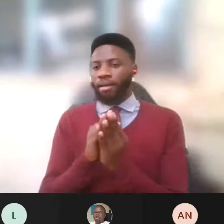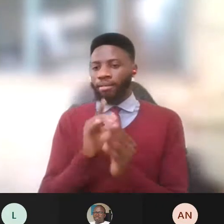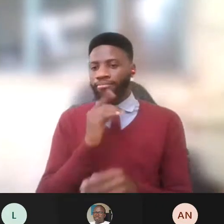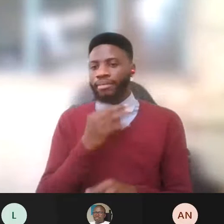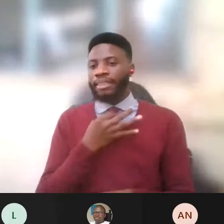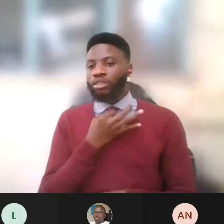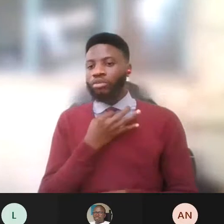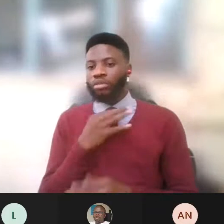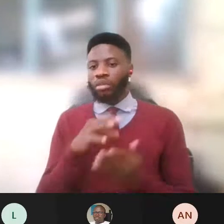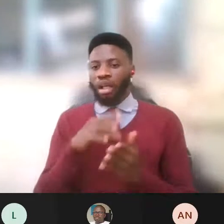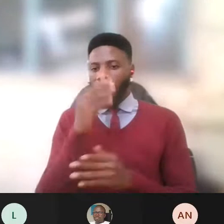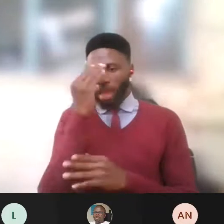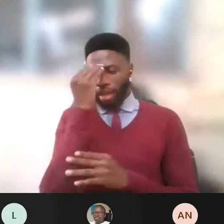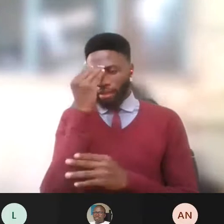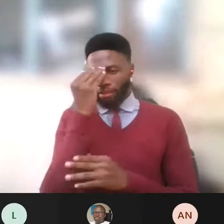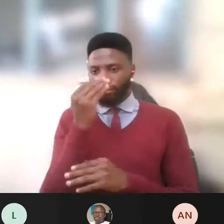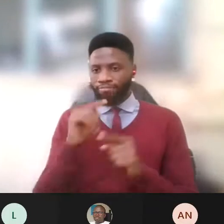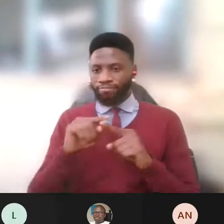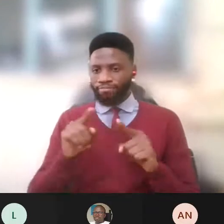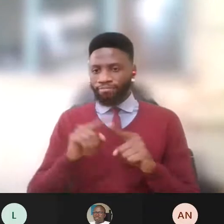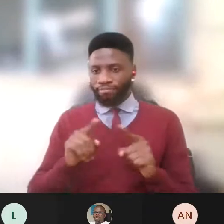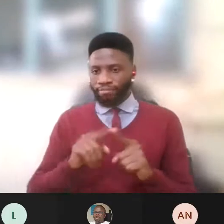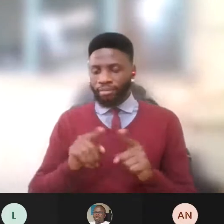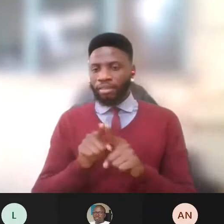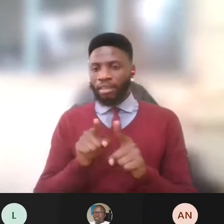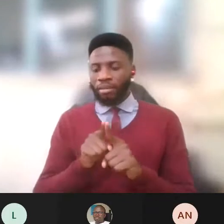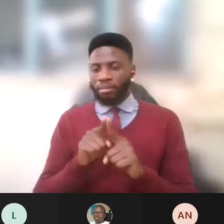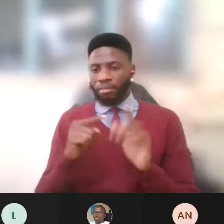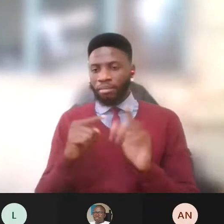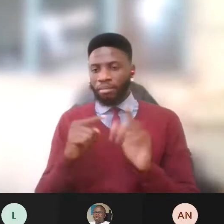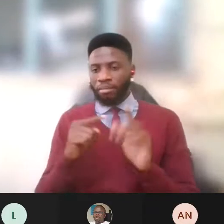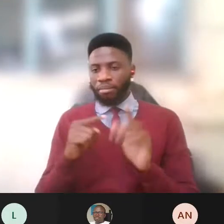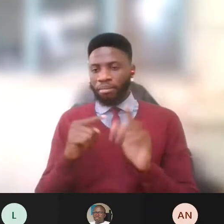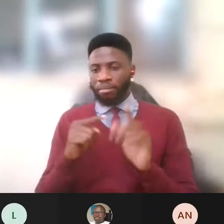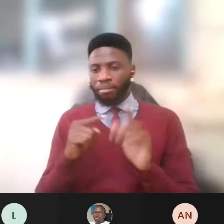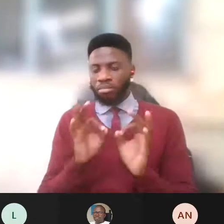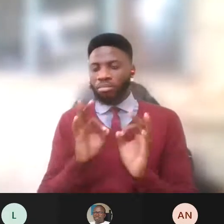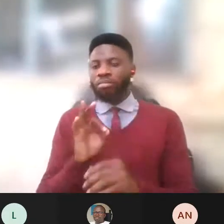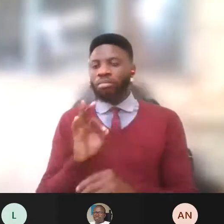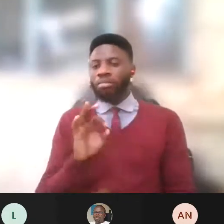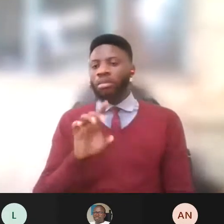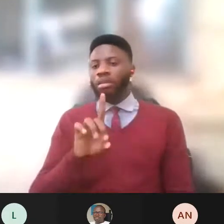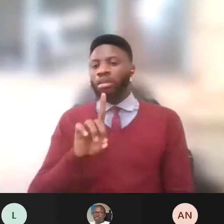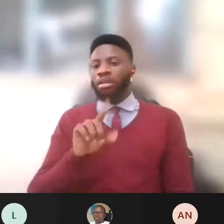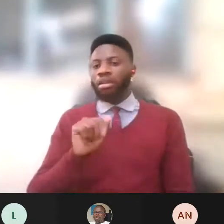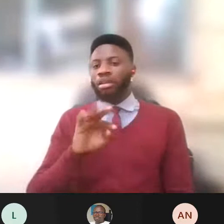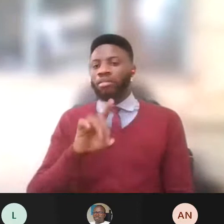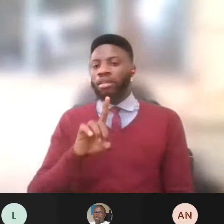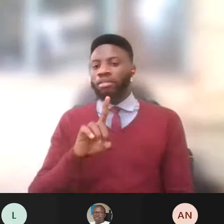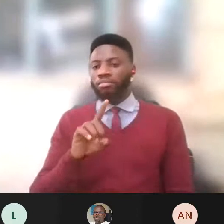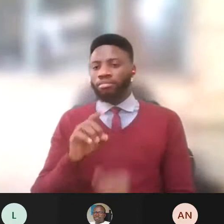skills, and then you have the soft skills. So within the philanthropies team, we focus a lot on helping young people to develop the skills they need